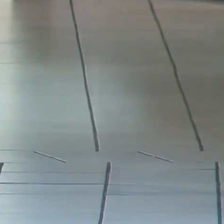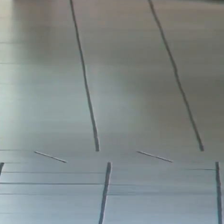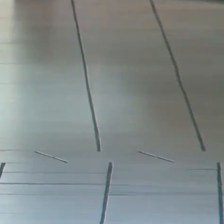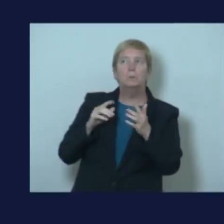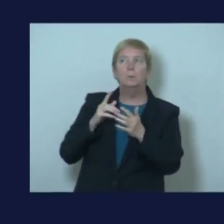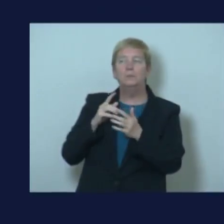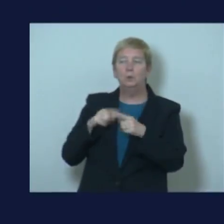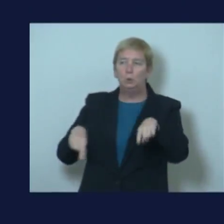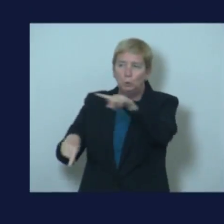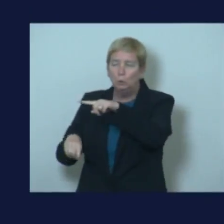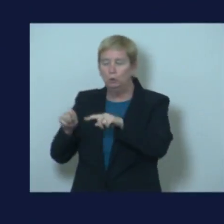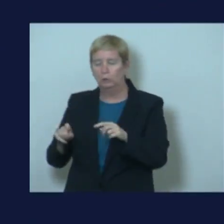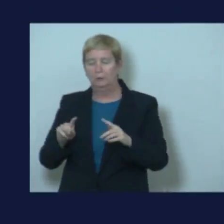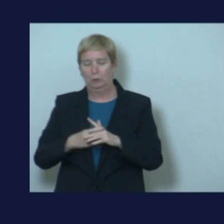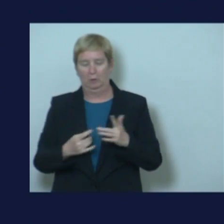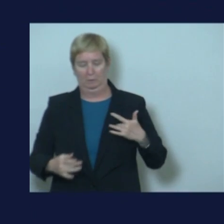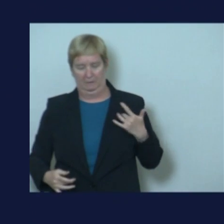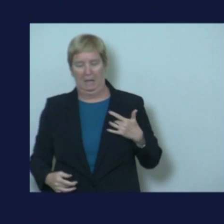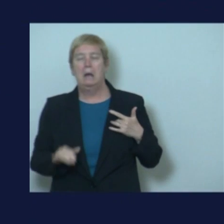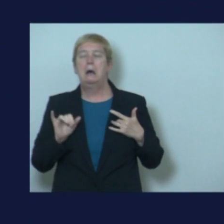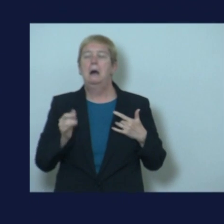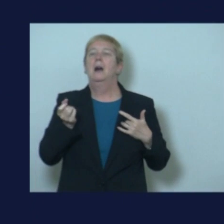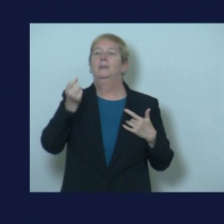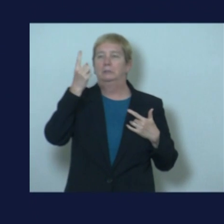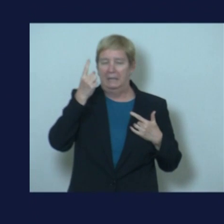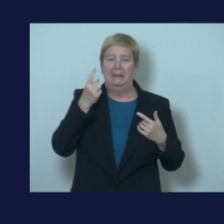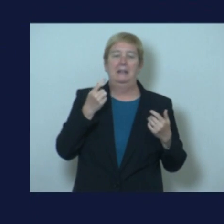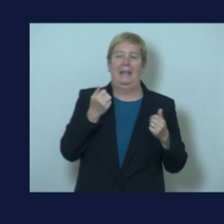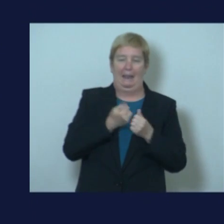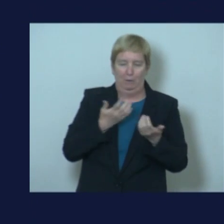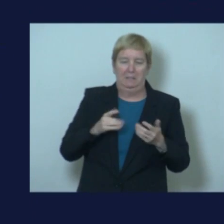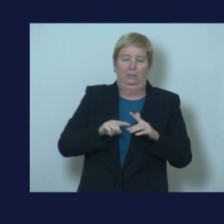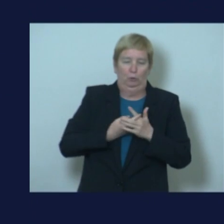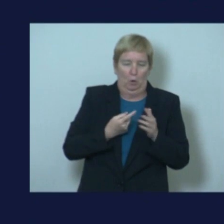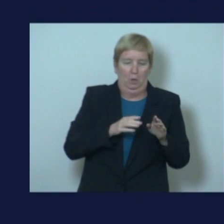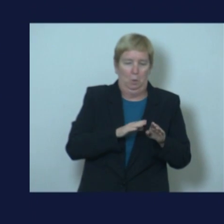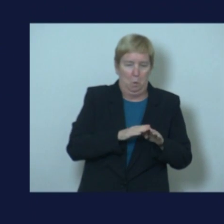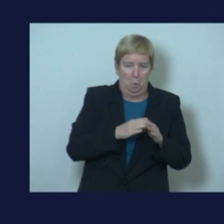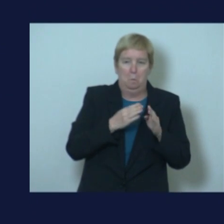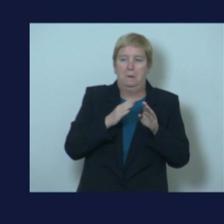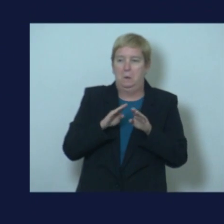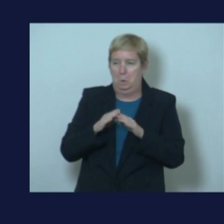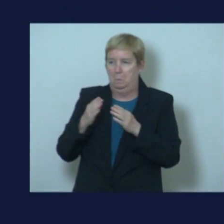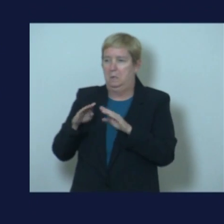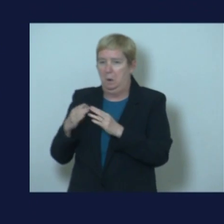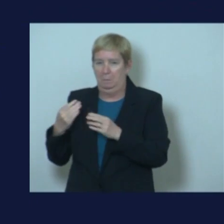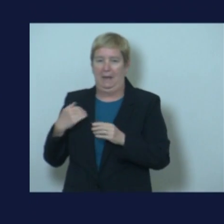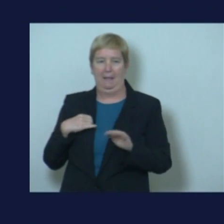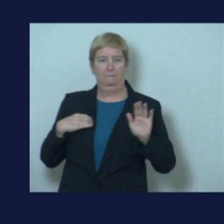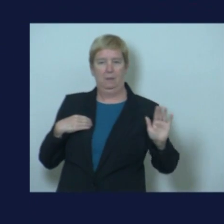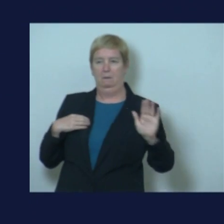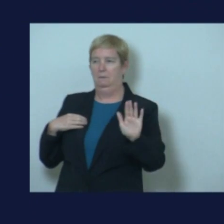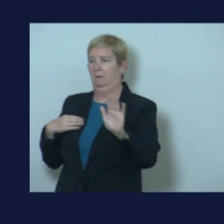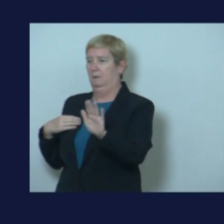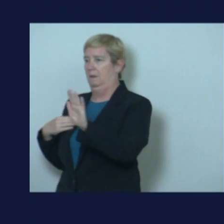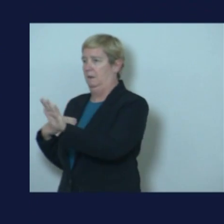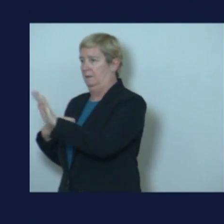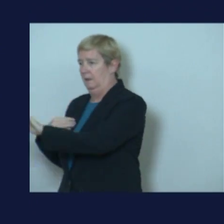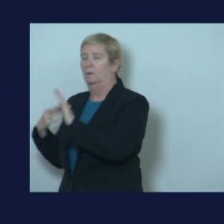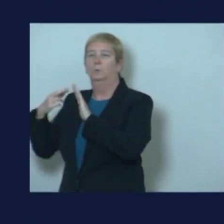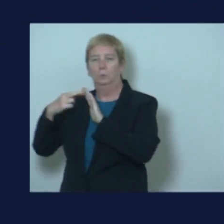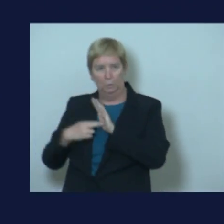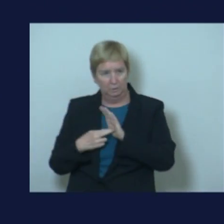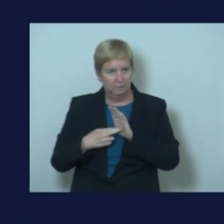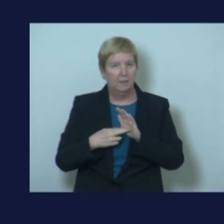closed. All of the basic industries are beginning to slowly reopen and re-engage with us because